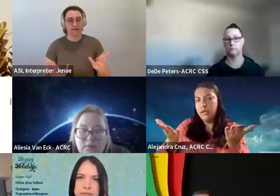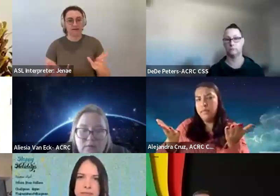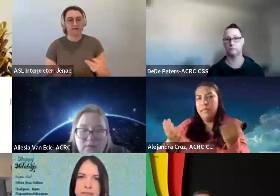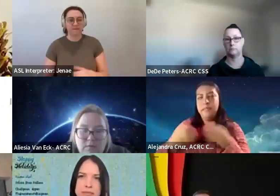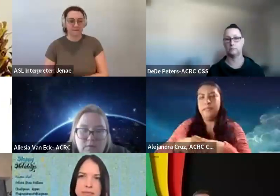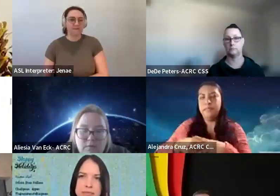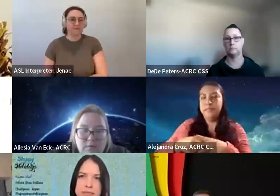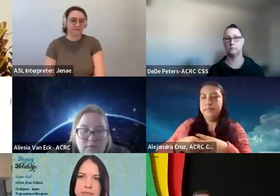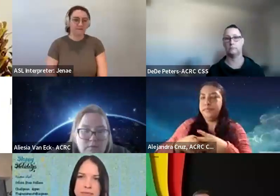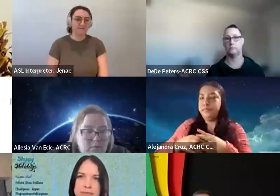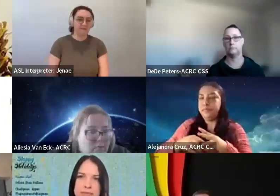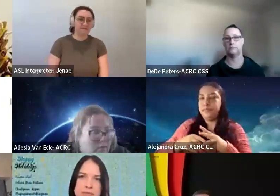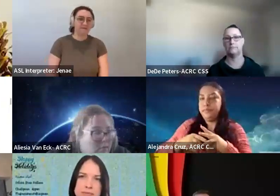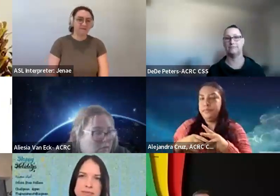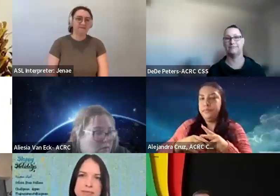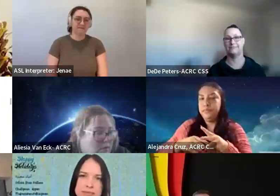what?